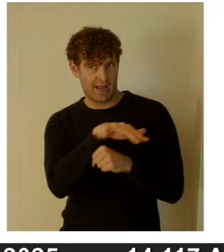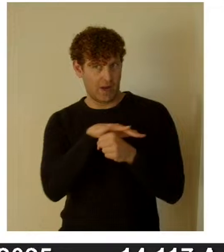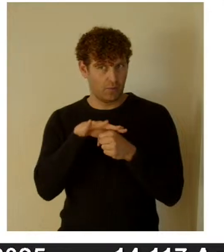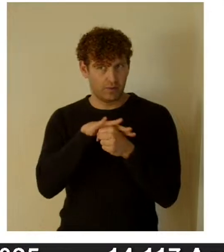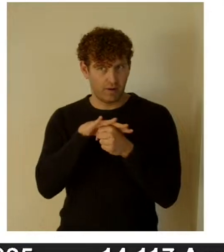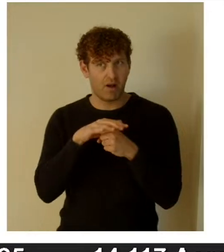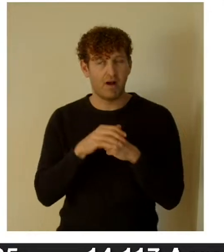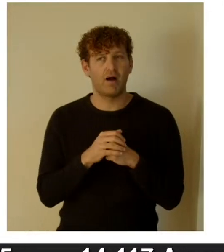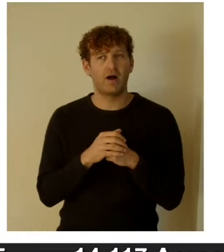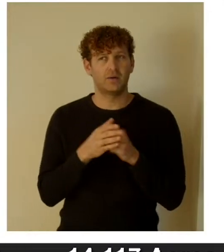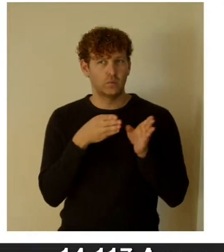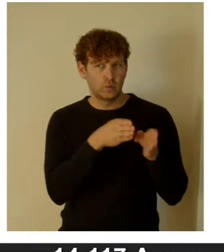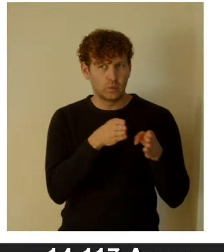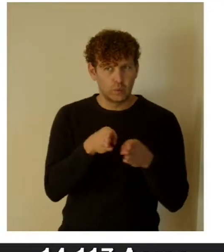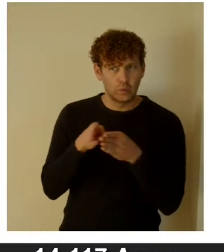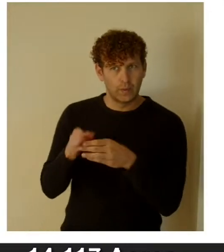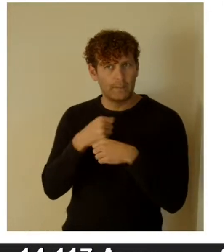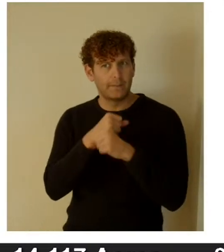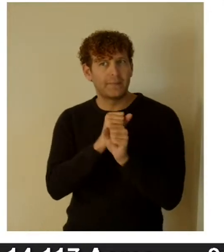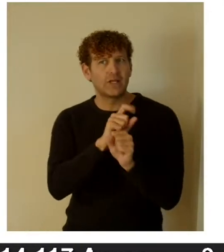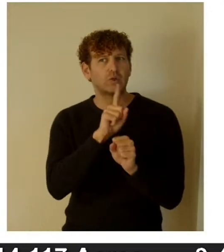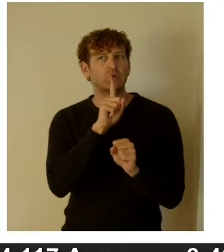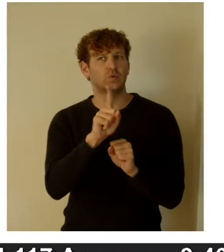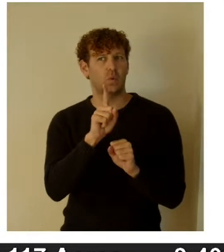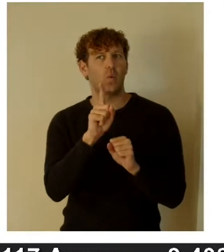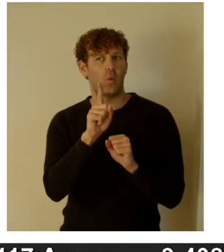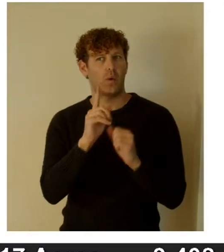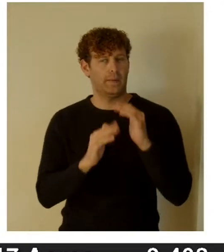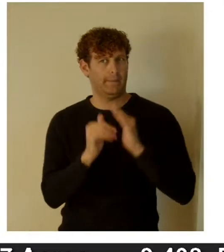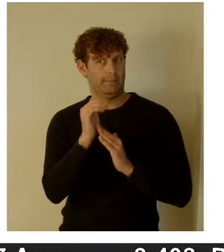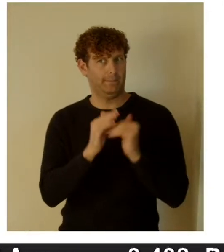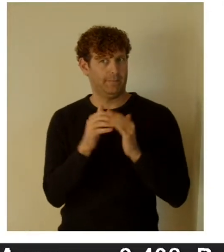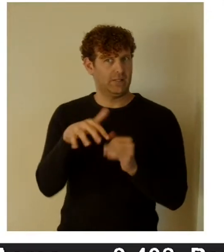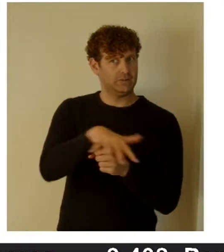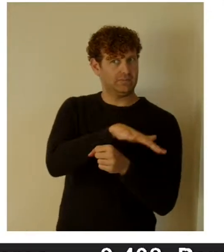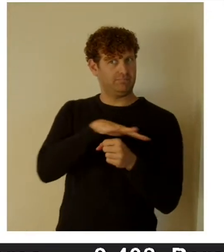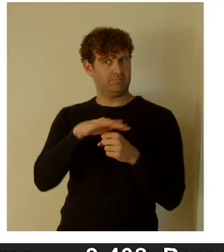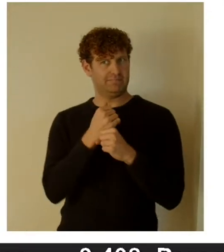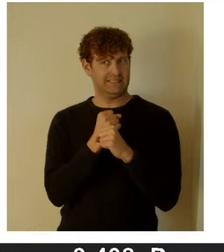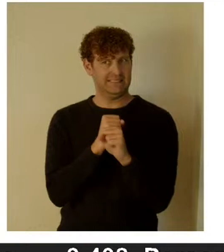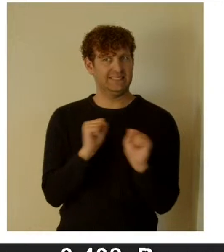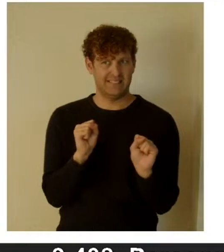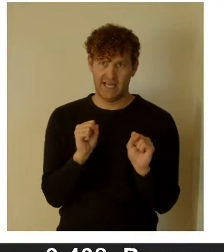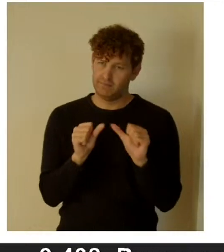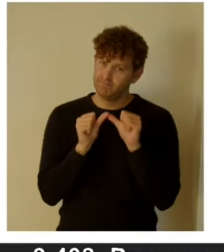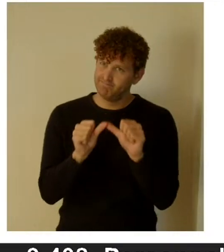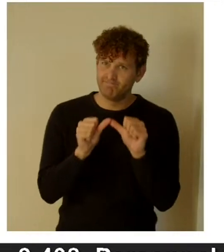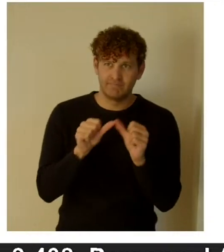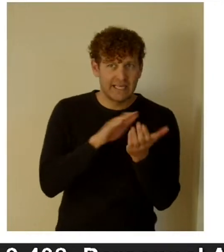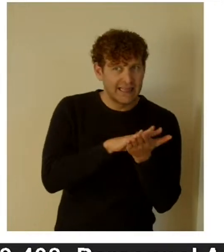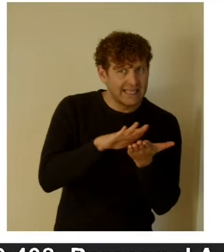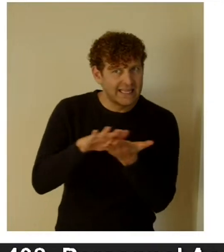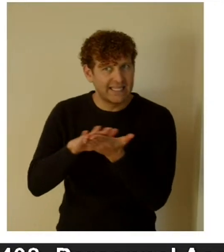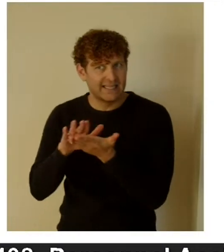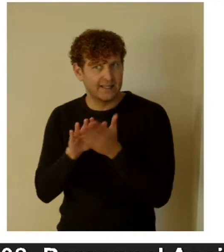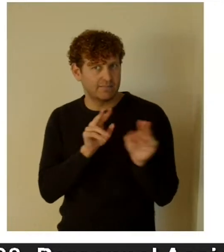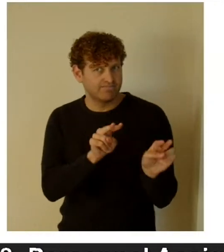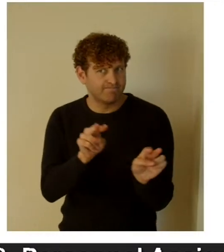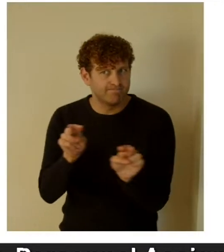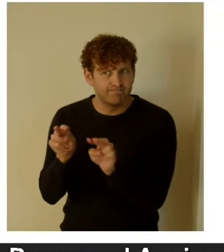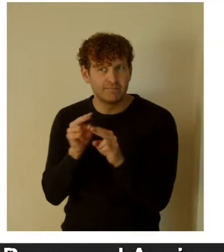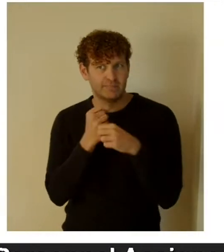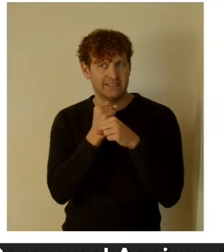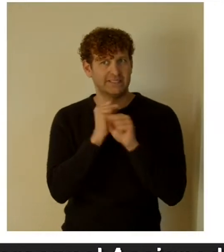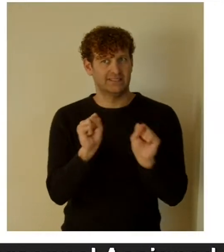the infrastructure that's in there. That mop-up will continue. We'll have people up there on a 24-hour basis until the fire is